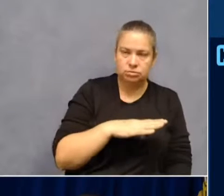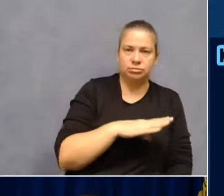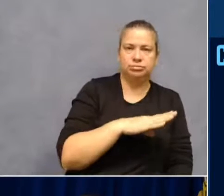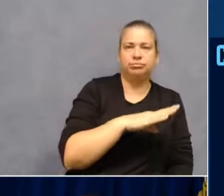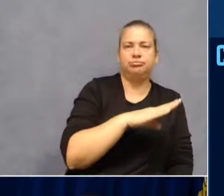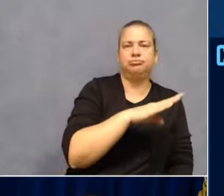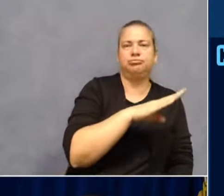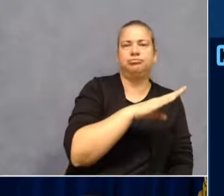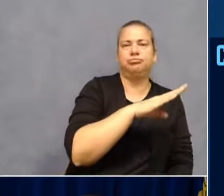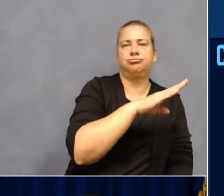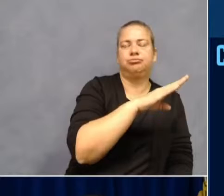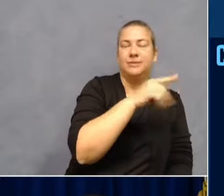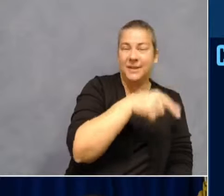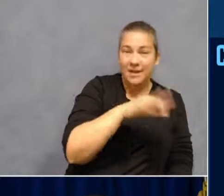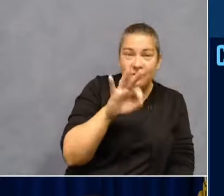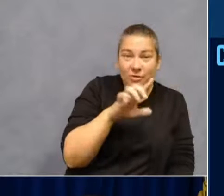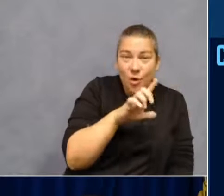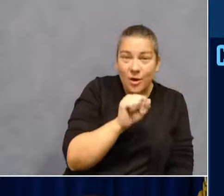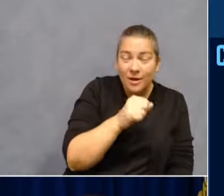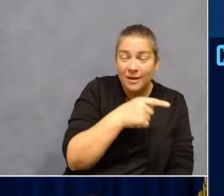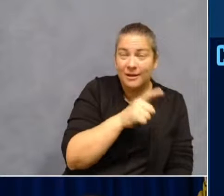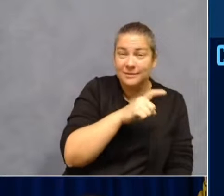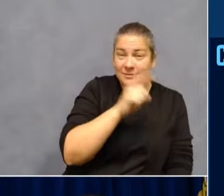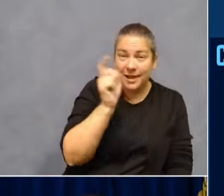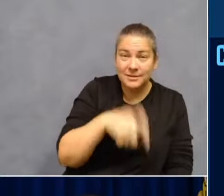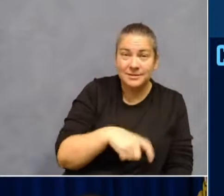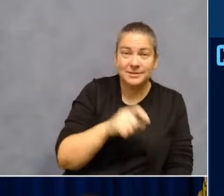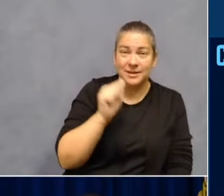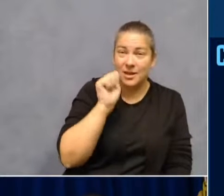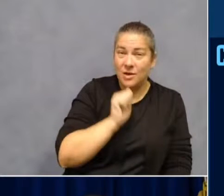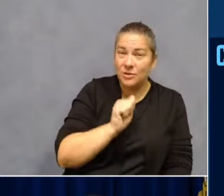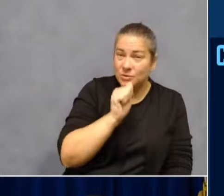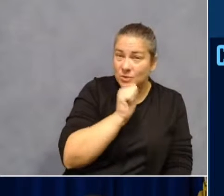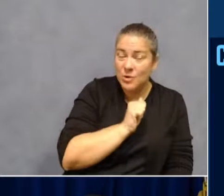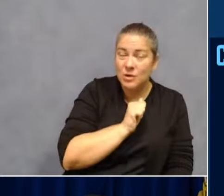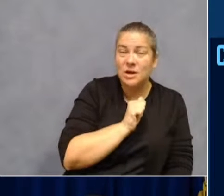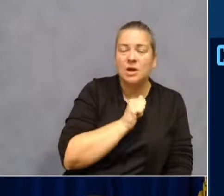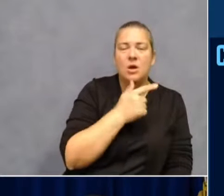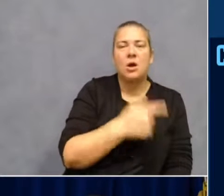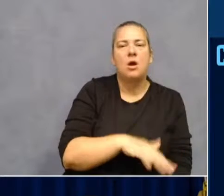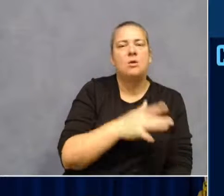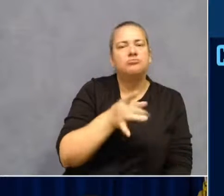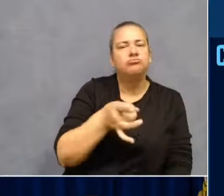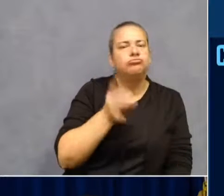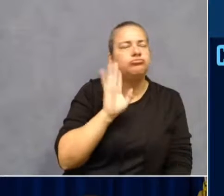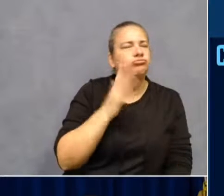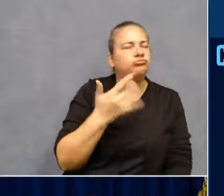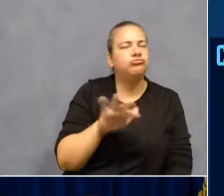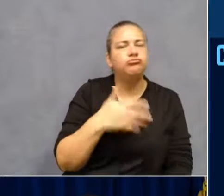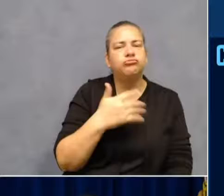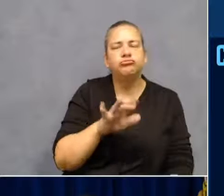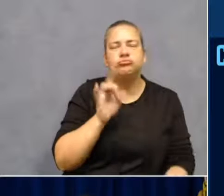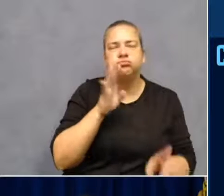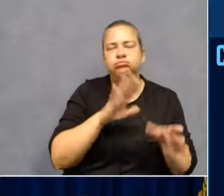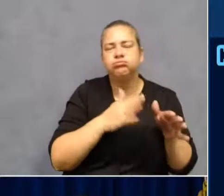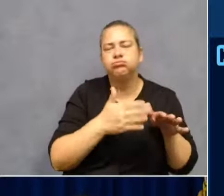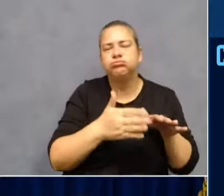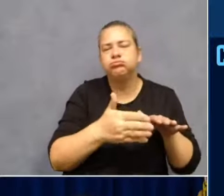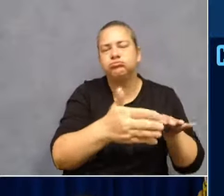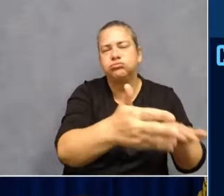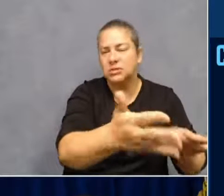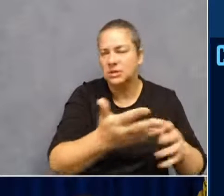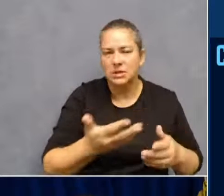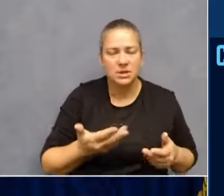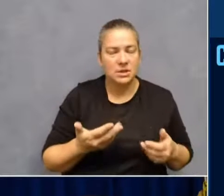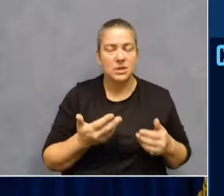like Florida and Texas and Arizona saw devastating results. A lot of the same type of loss, not quite